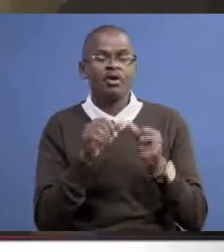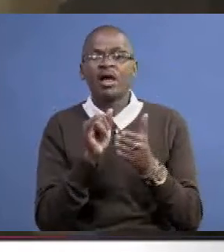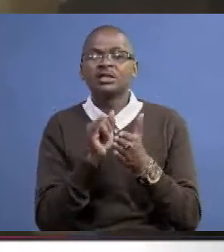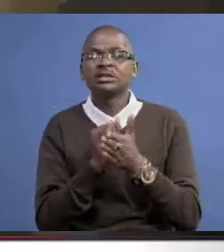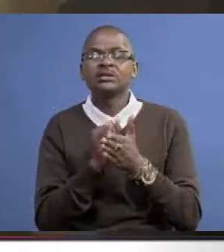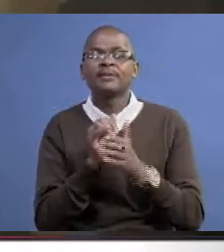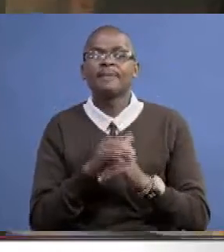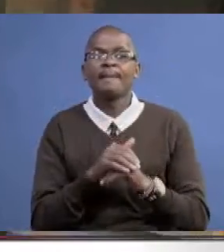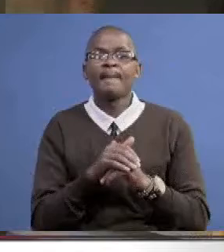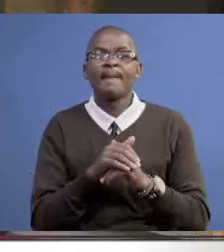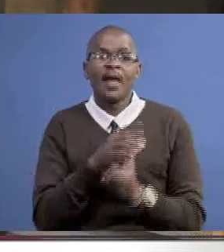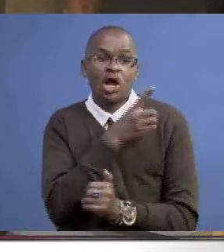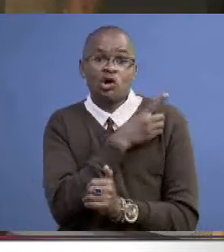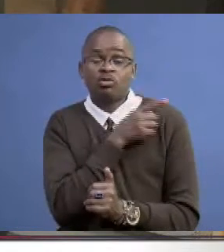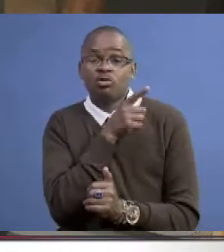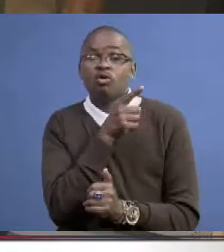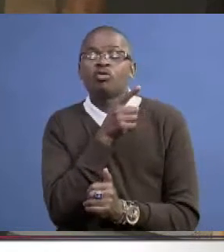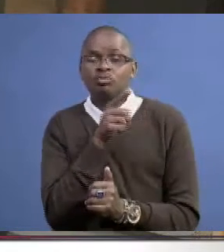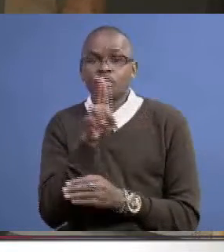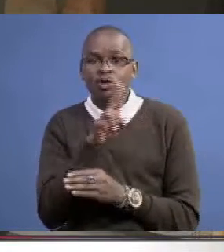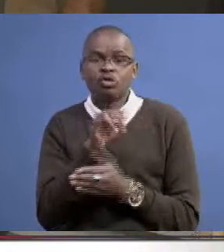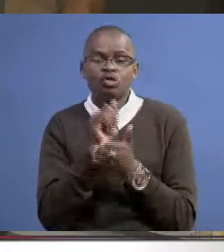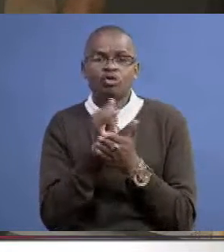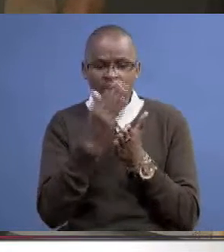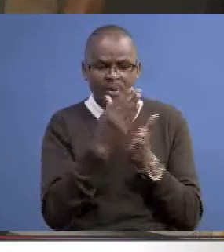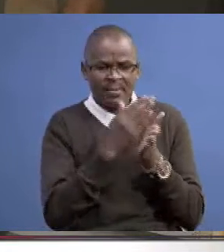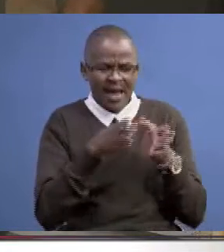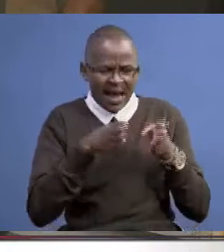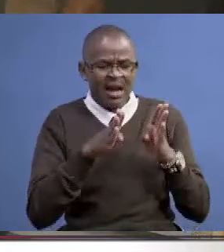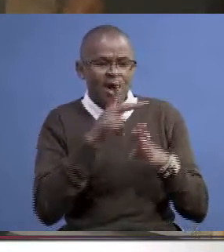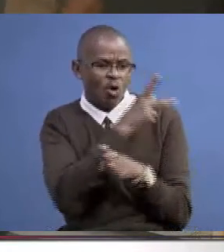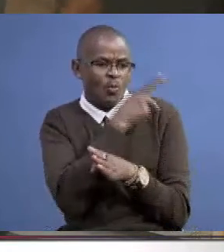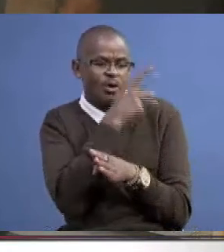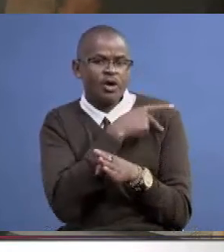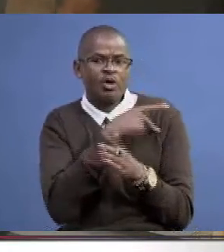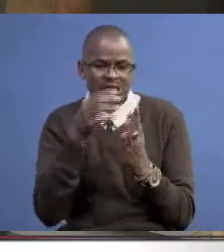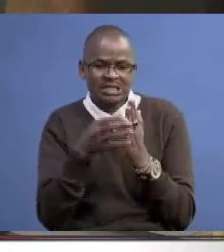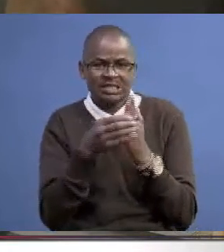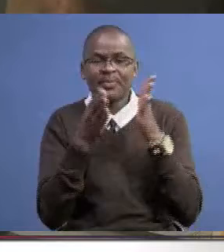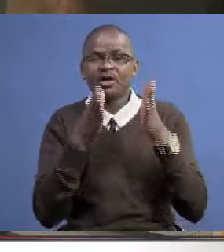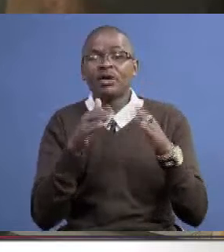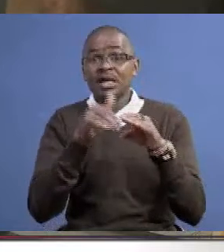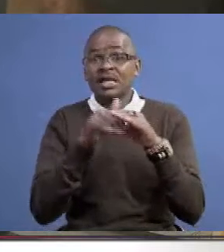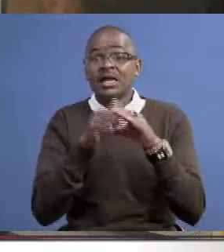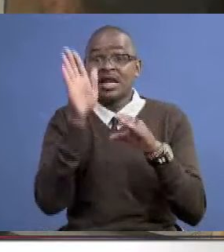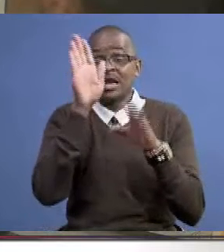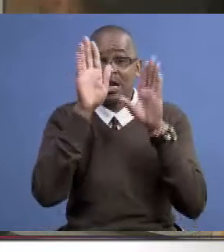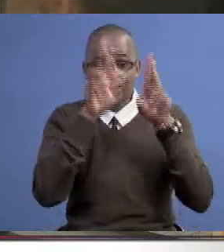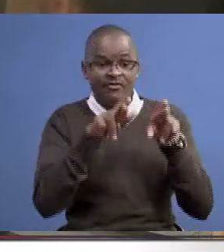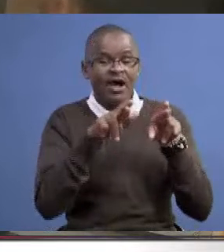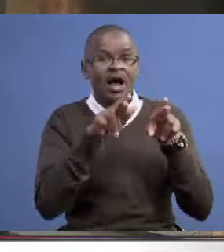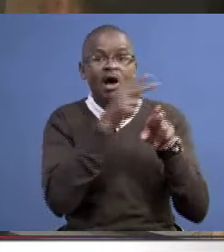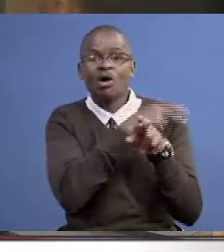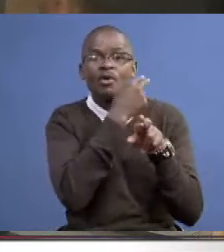not something major. Dr. Muhwana is using telemedicine program that enables patient consultation with specialists in referral hospitals